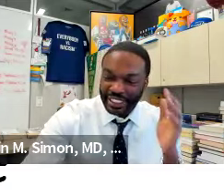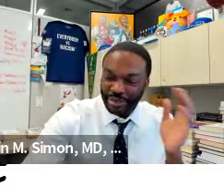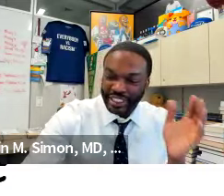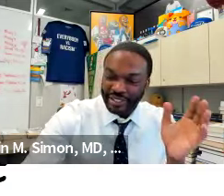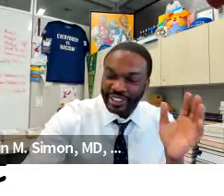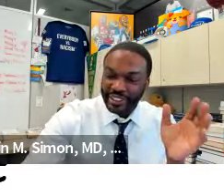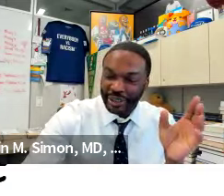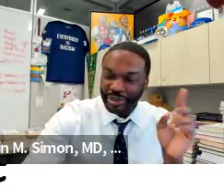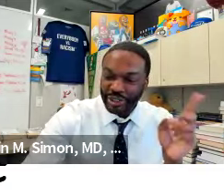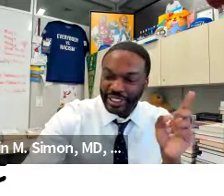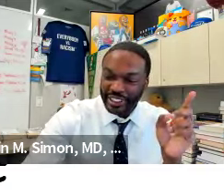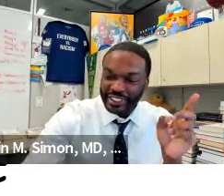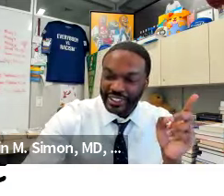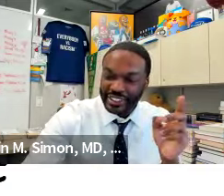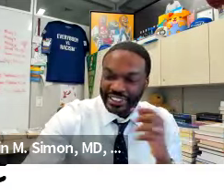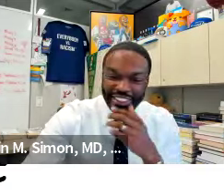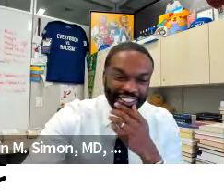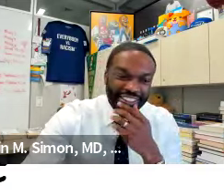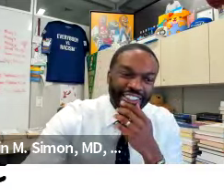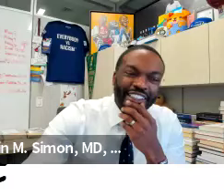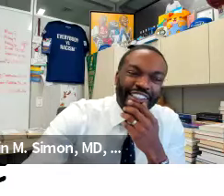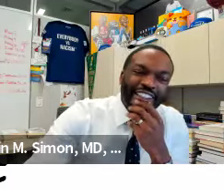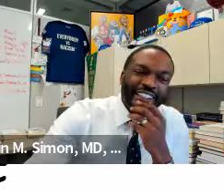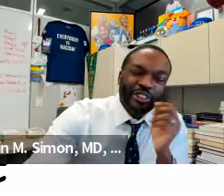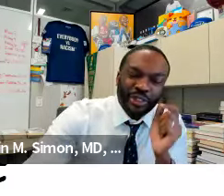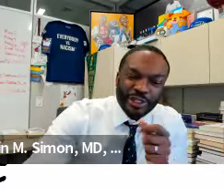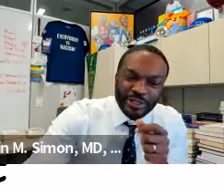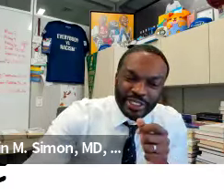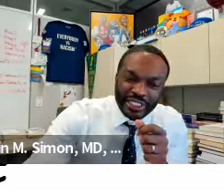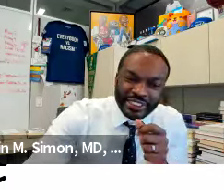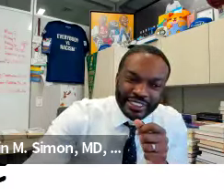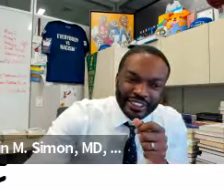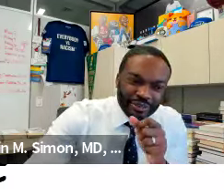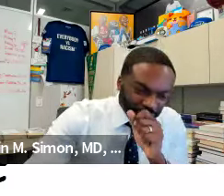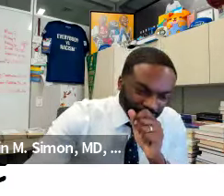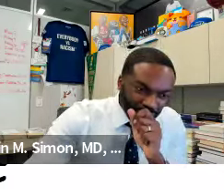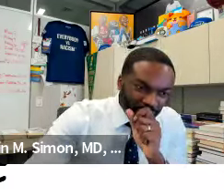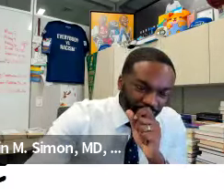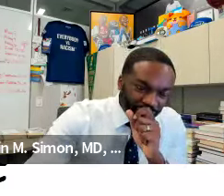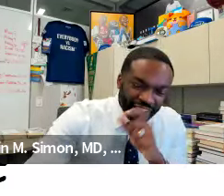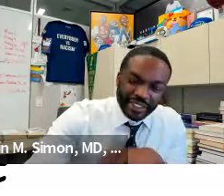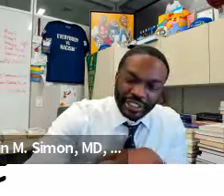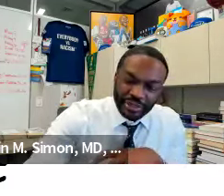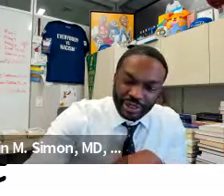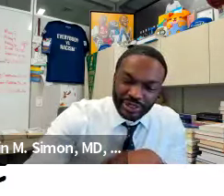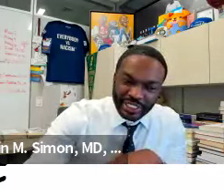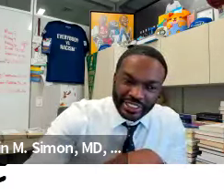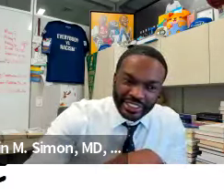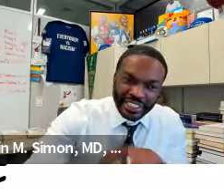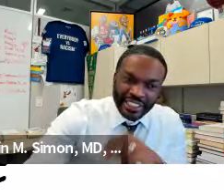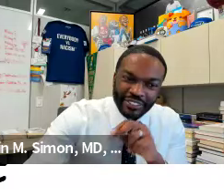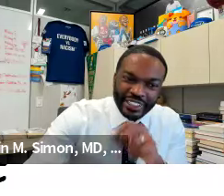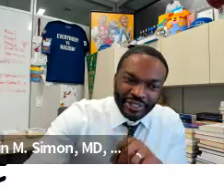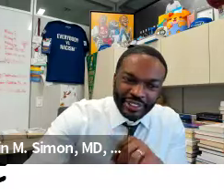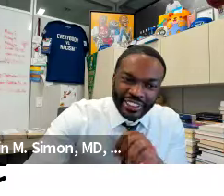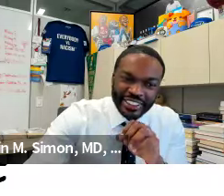PlayStation? How come they can play the video game for as long as they can? Folks with ADHD and folks with